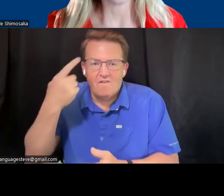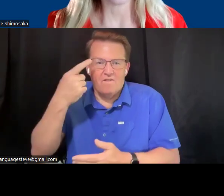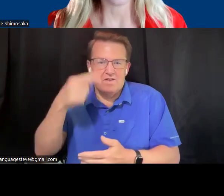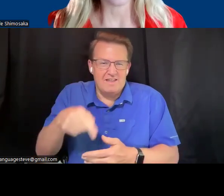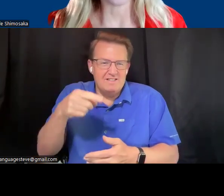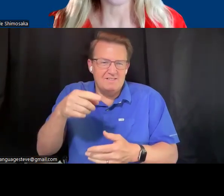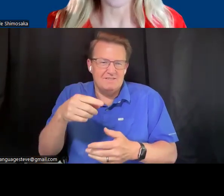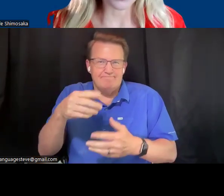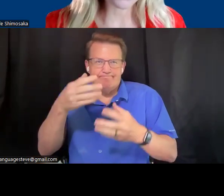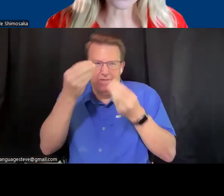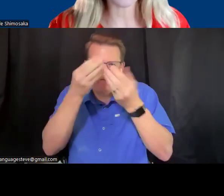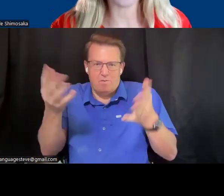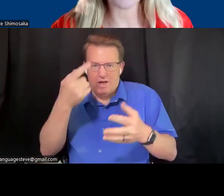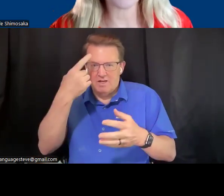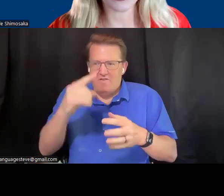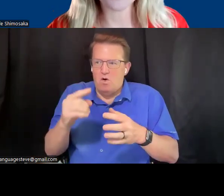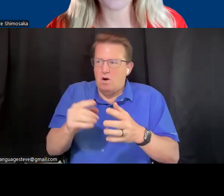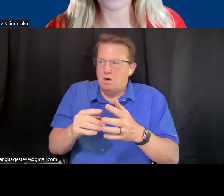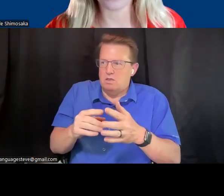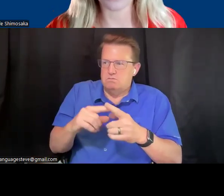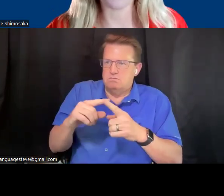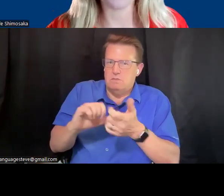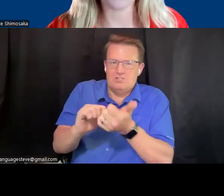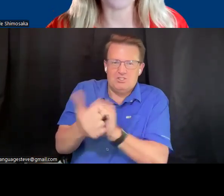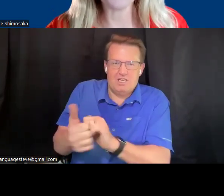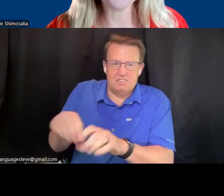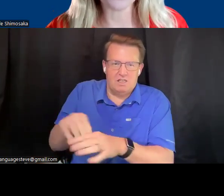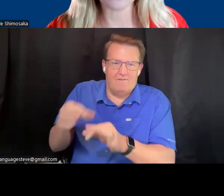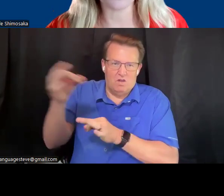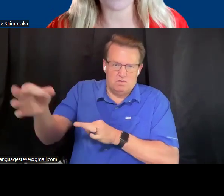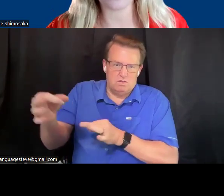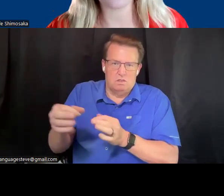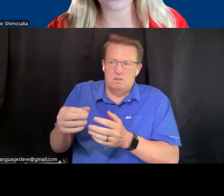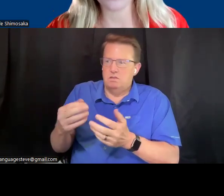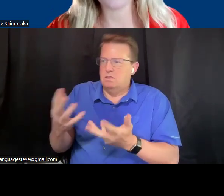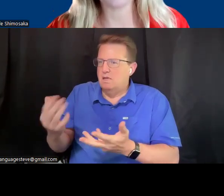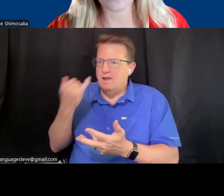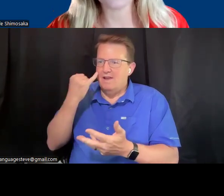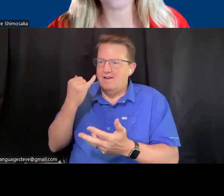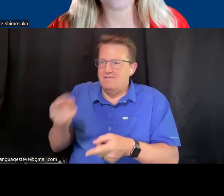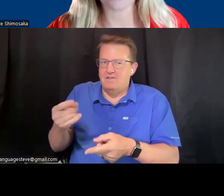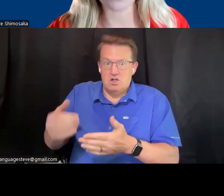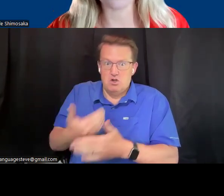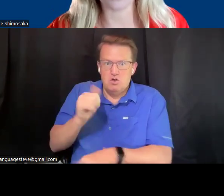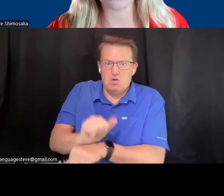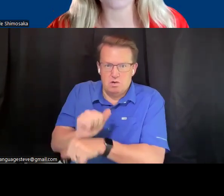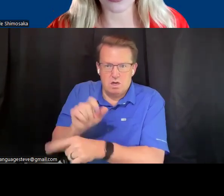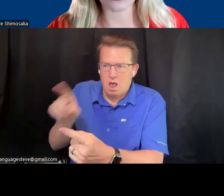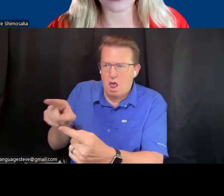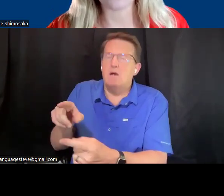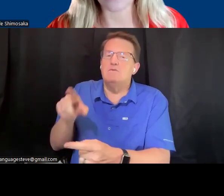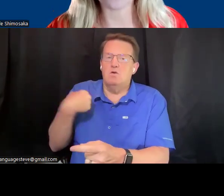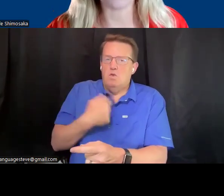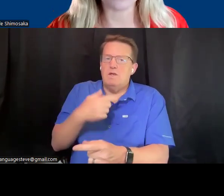So in strong budget times when new work is upon us, we would like to use these factors and weights to